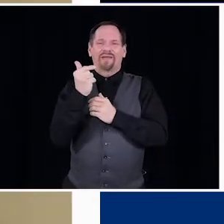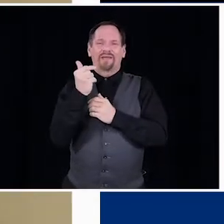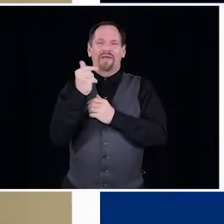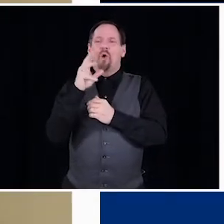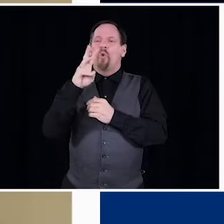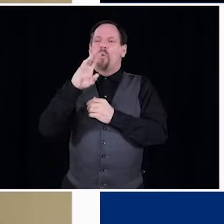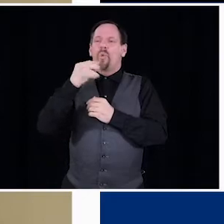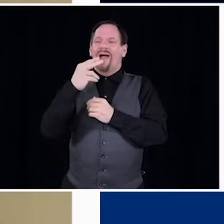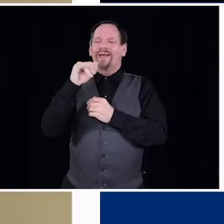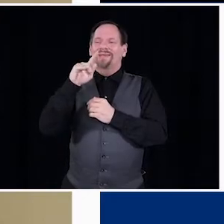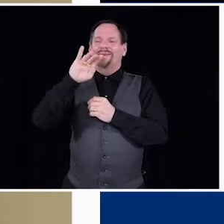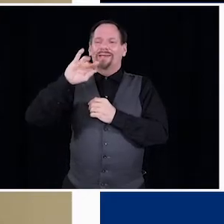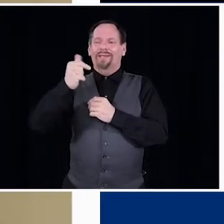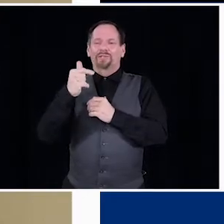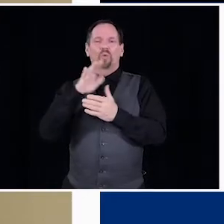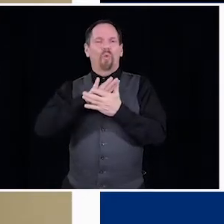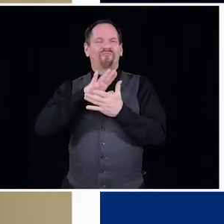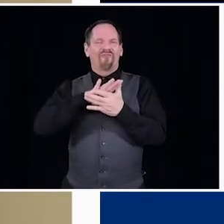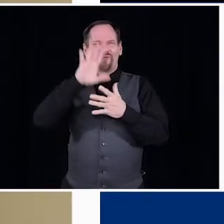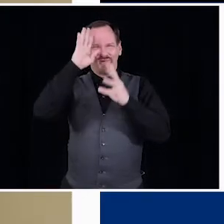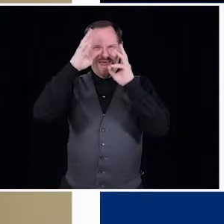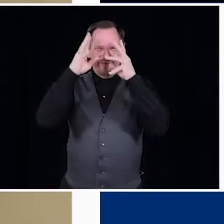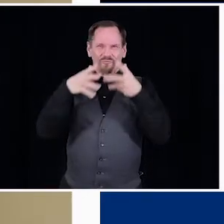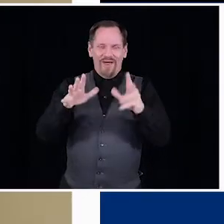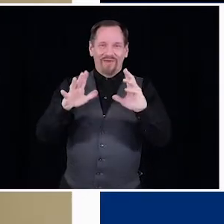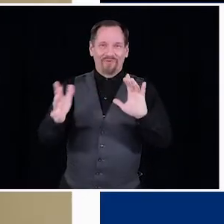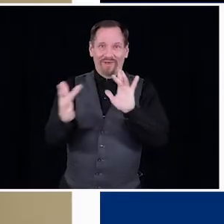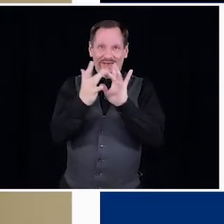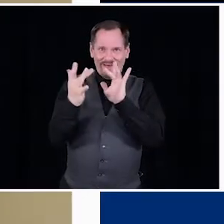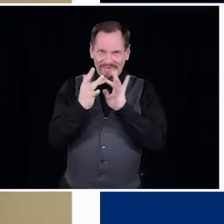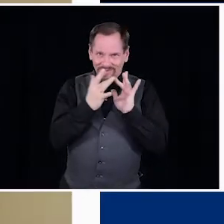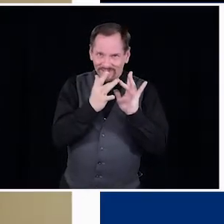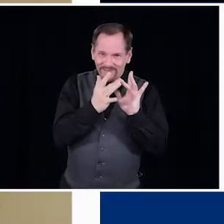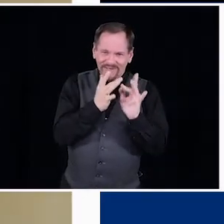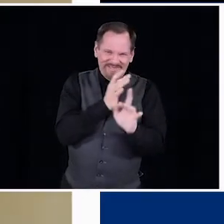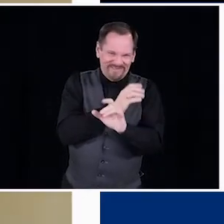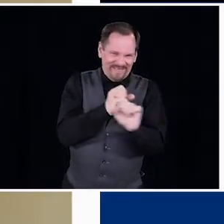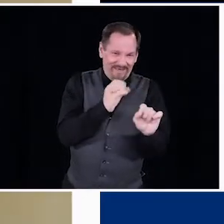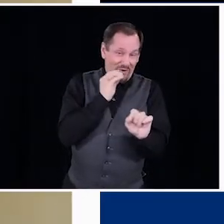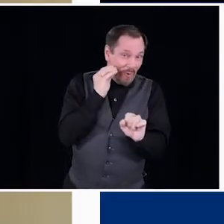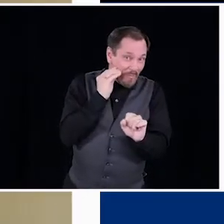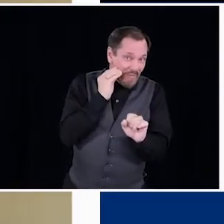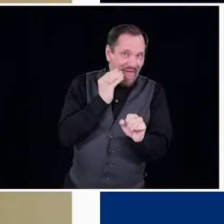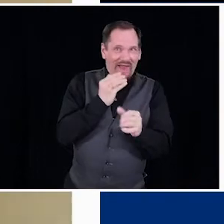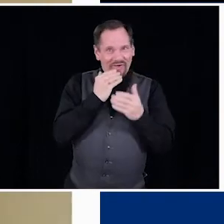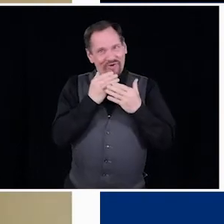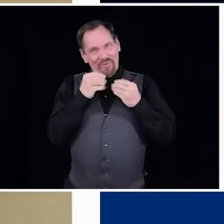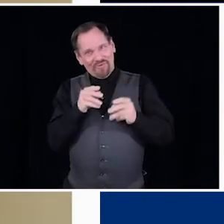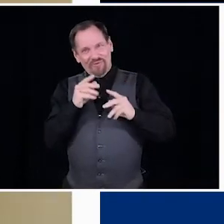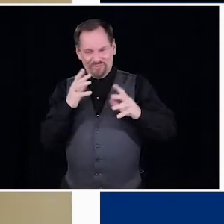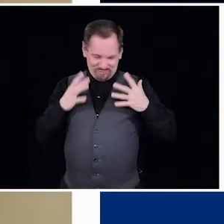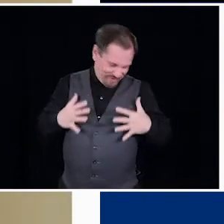us together. While we stay safe at home and for a good chance to dress up for a change.